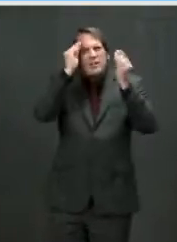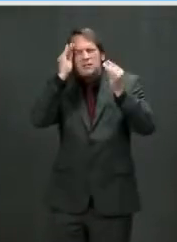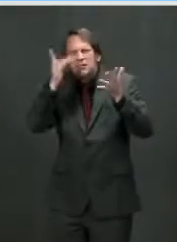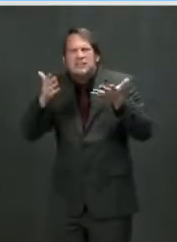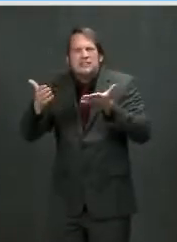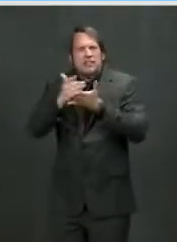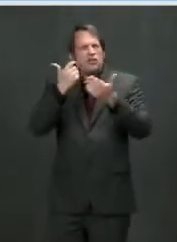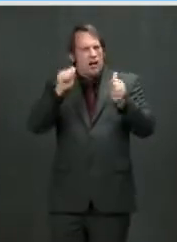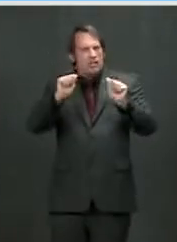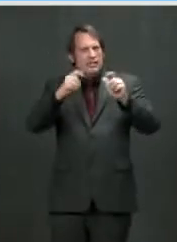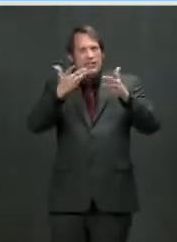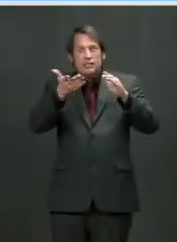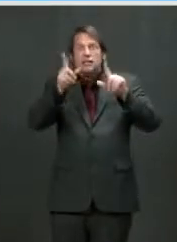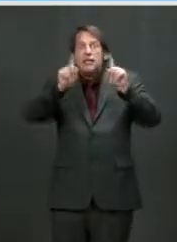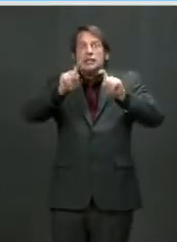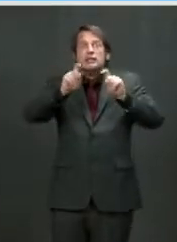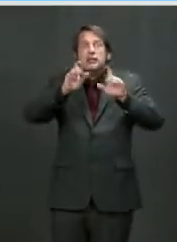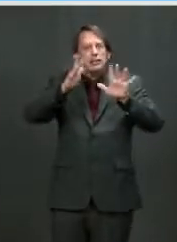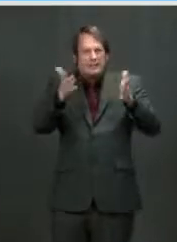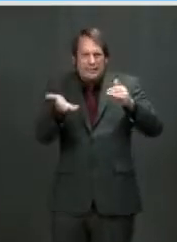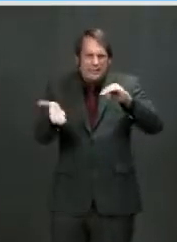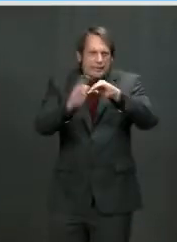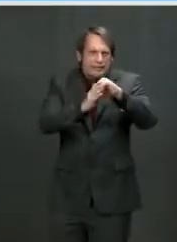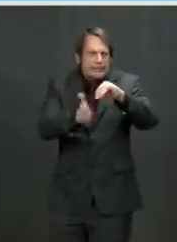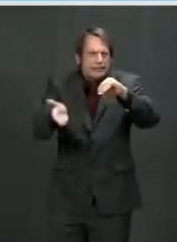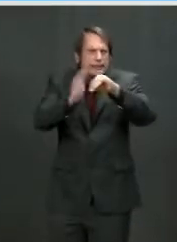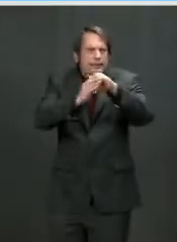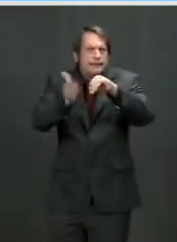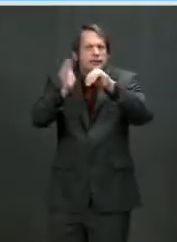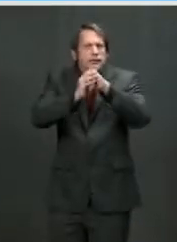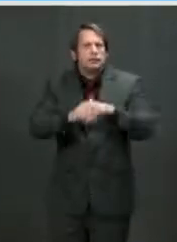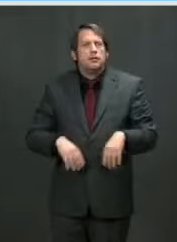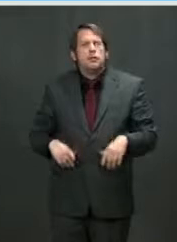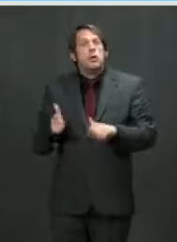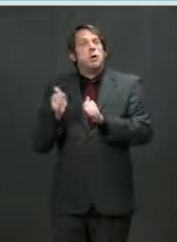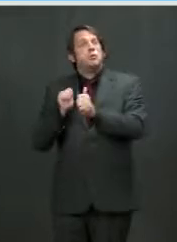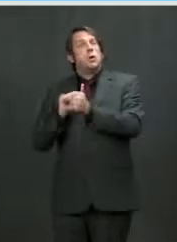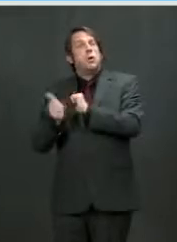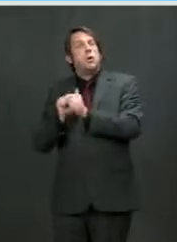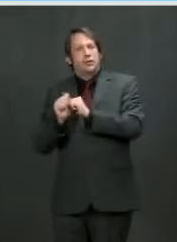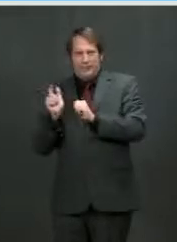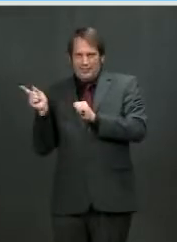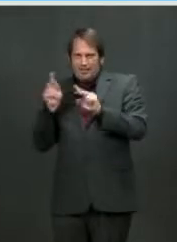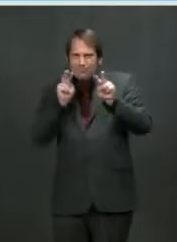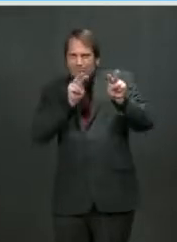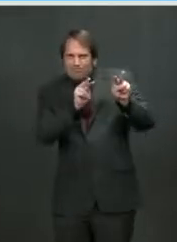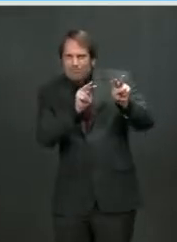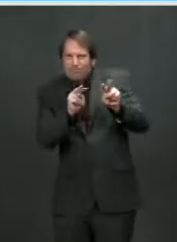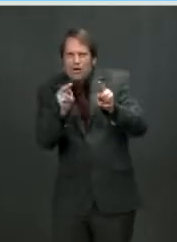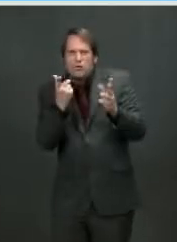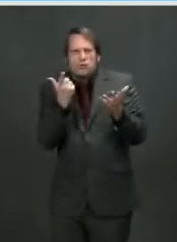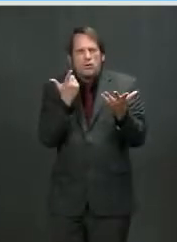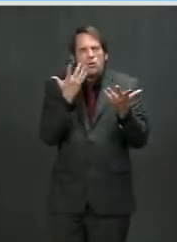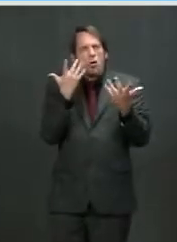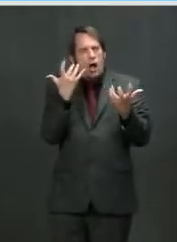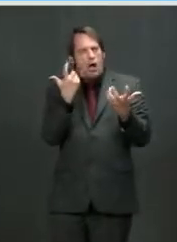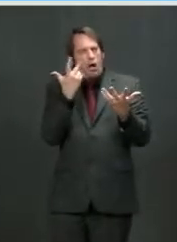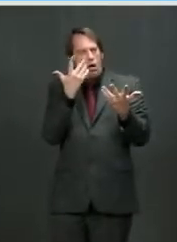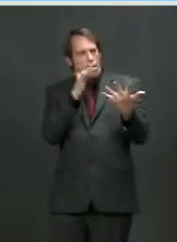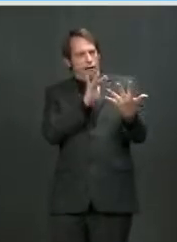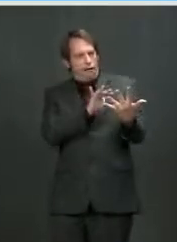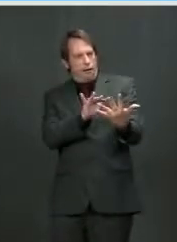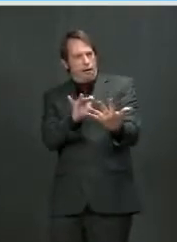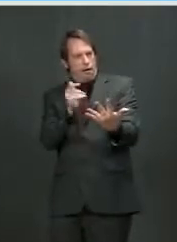on the ground in the context of youth sports. We're doing more surveillance and sequencing so we can understand what is happening with B117